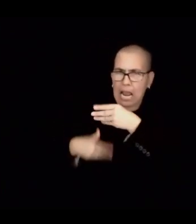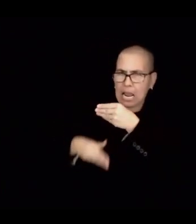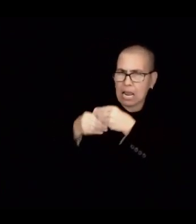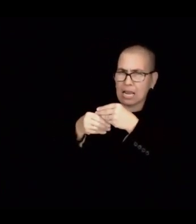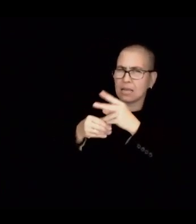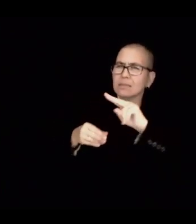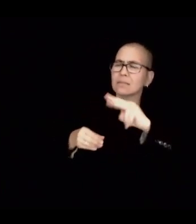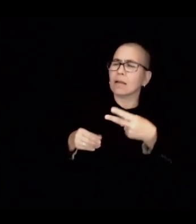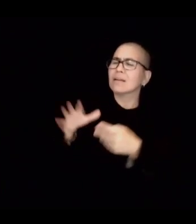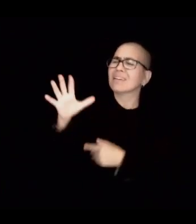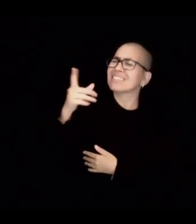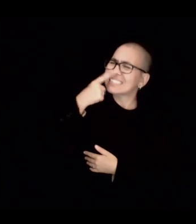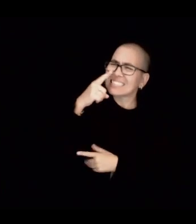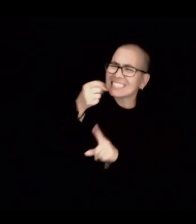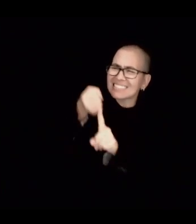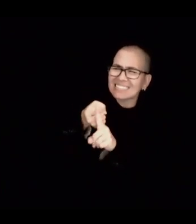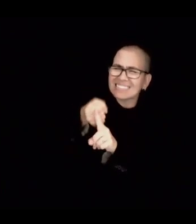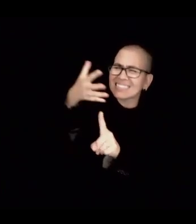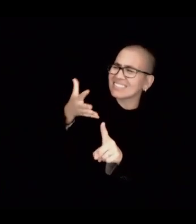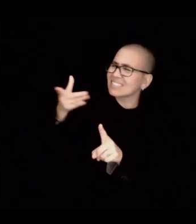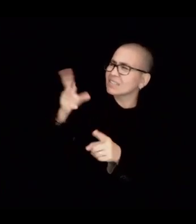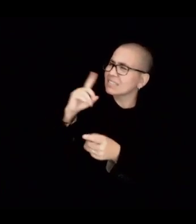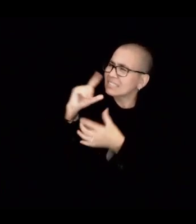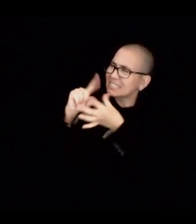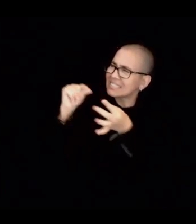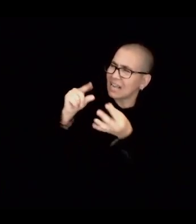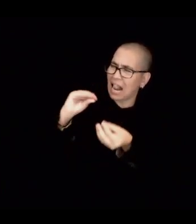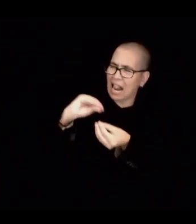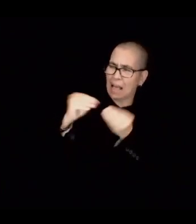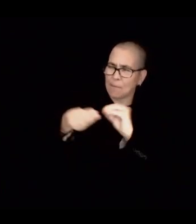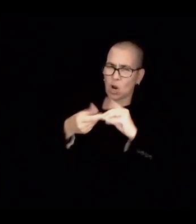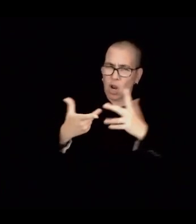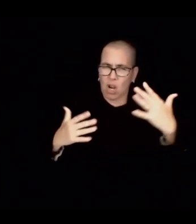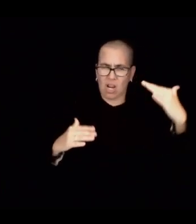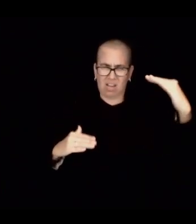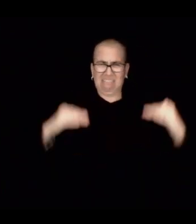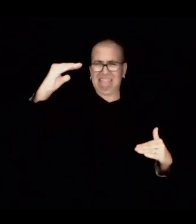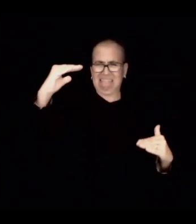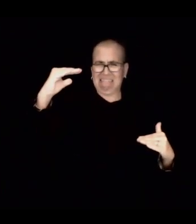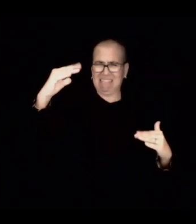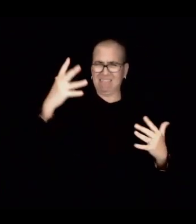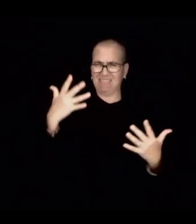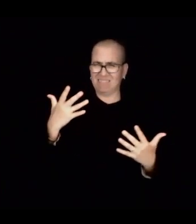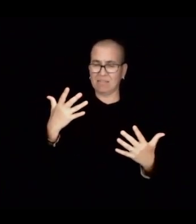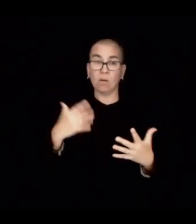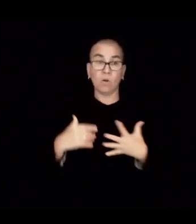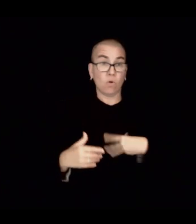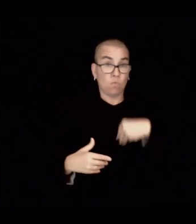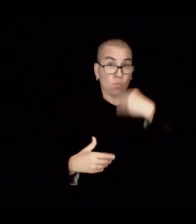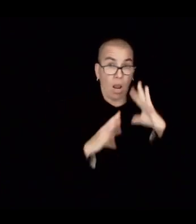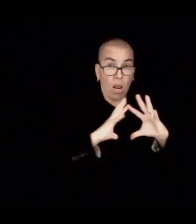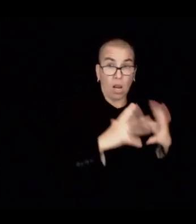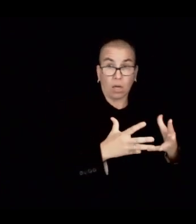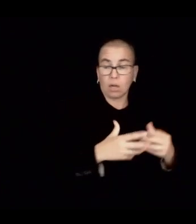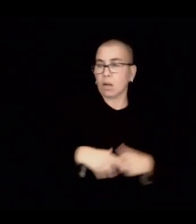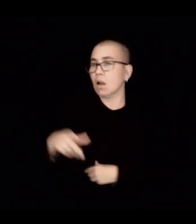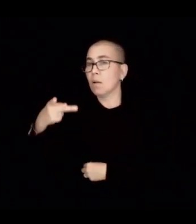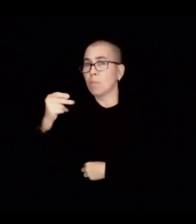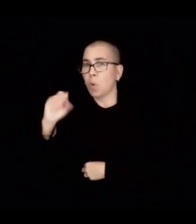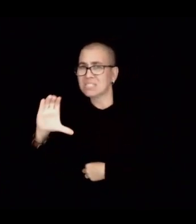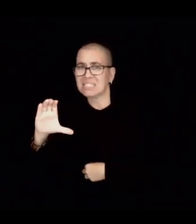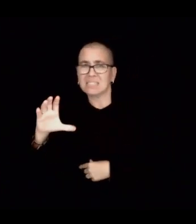they're all engaged in the same protest activities, it would seem unlikely to see that kind of variation. What's going on there? It may be